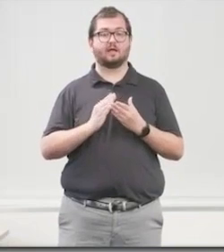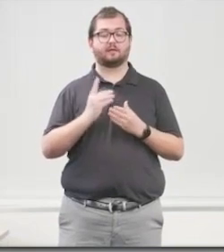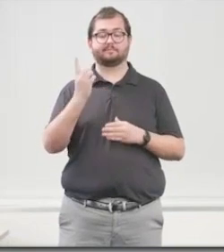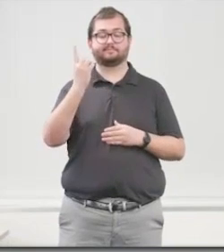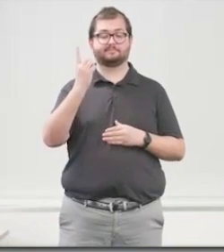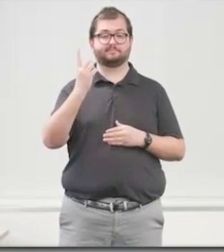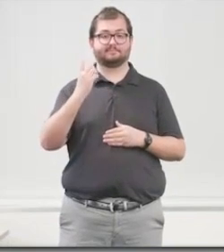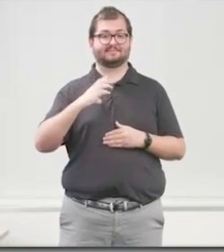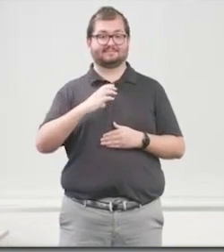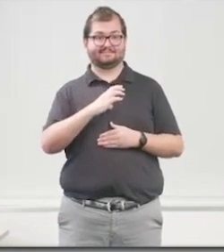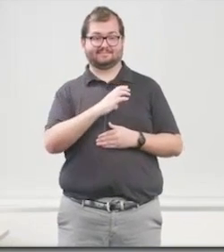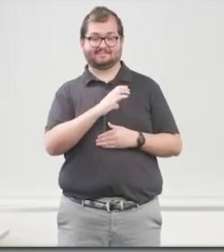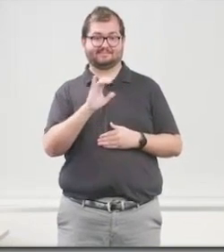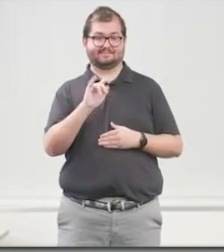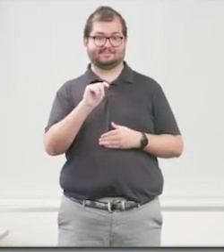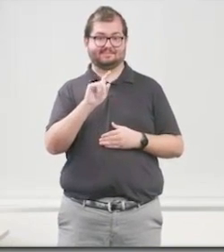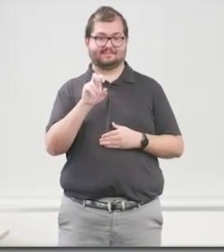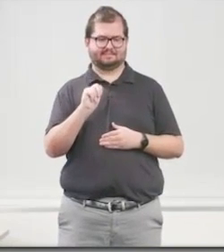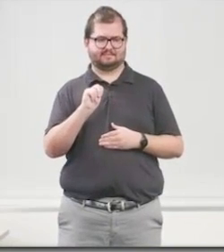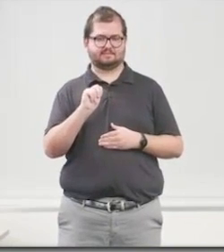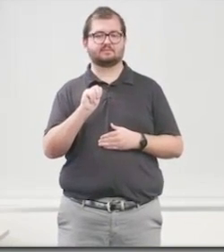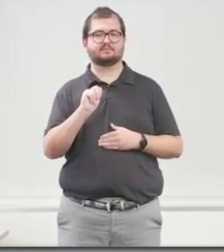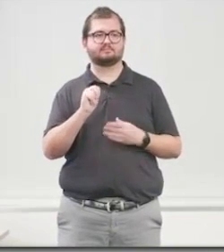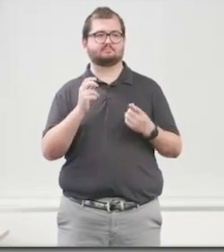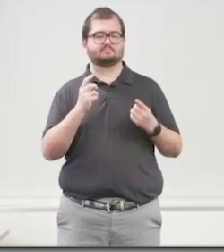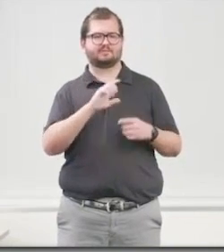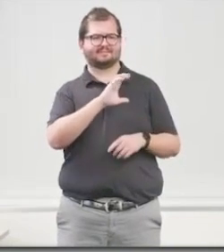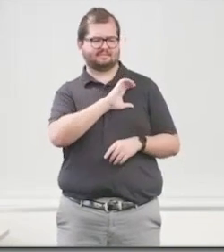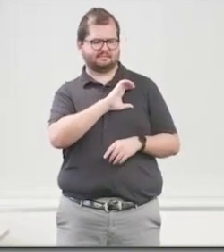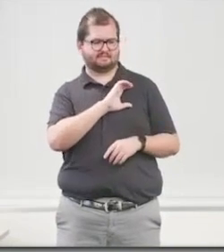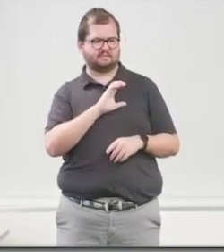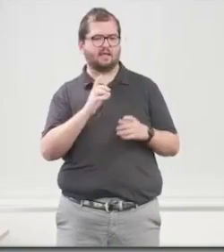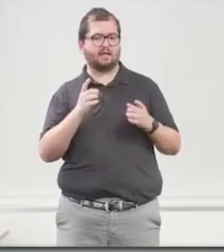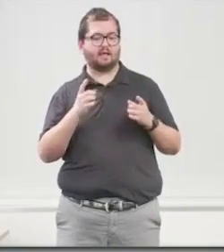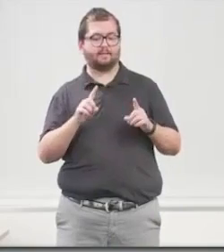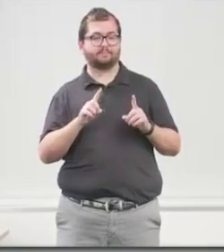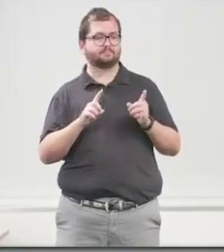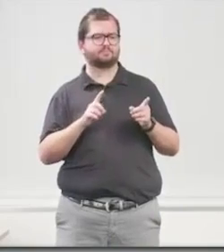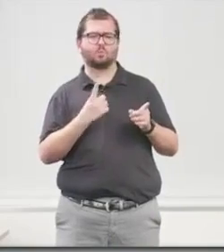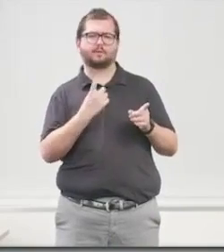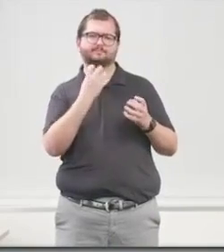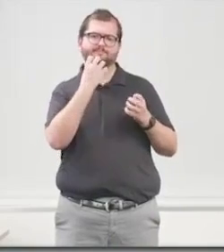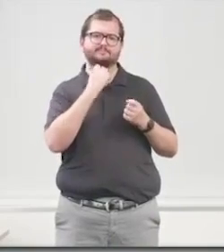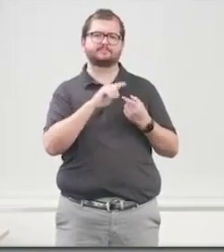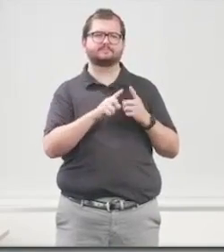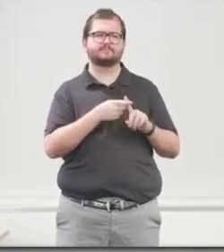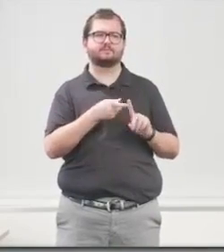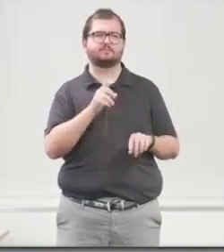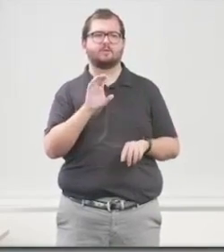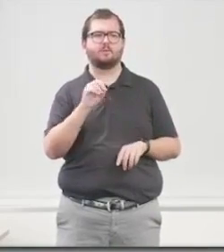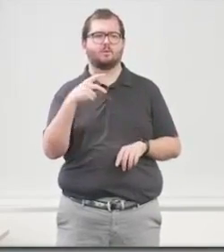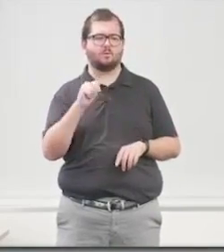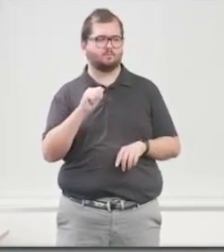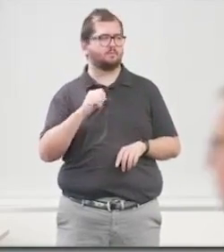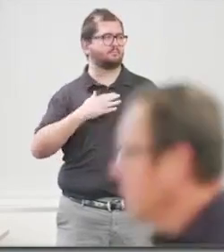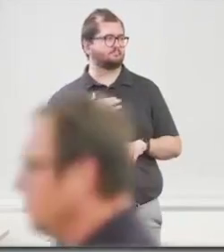capacity. One of the things that we learned from a dear friend of COPA and myself personally, Frank DeAngelis,